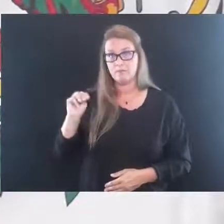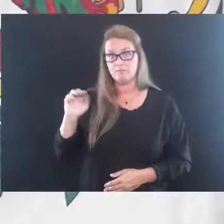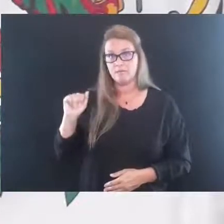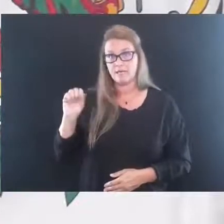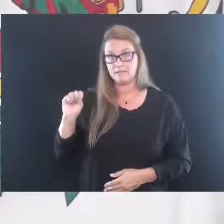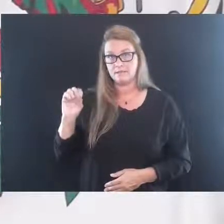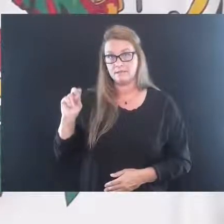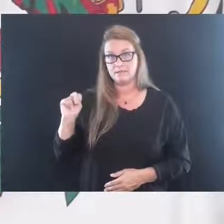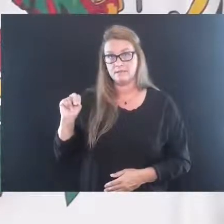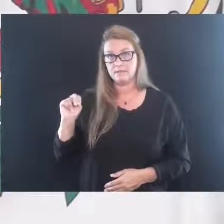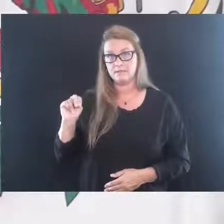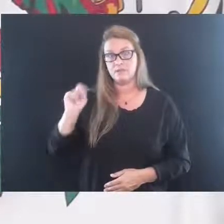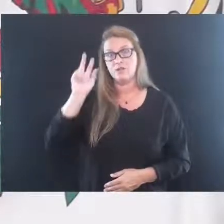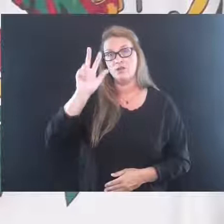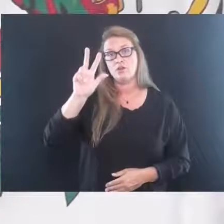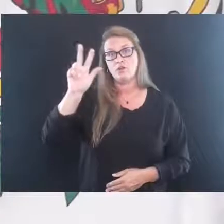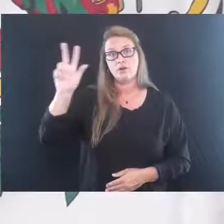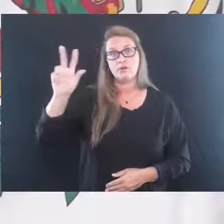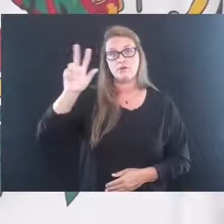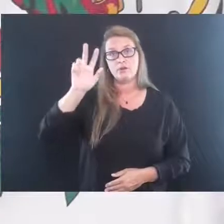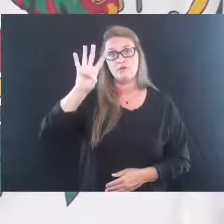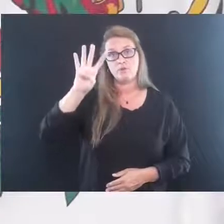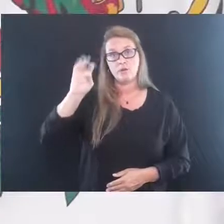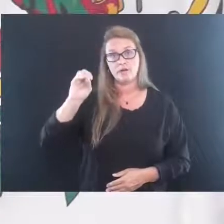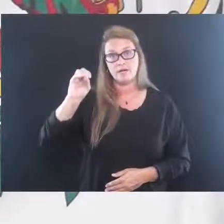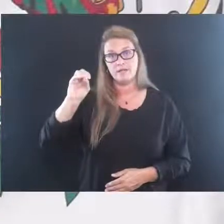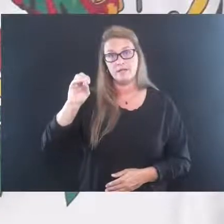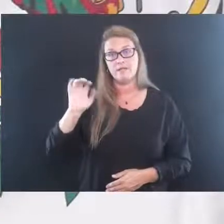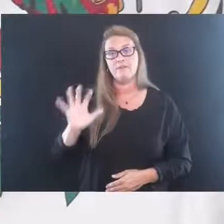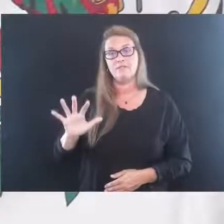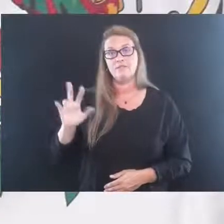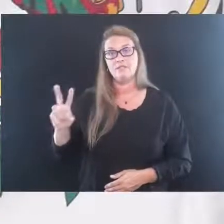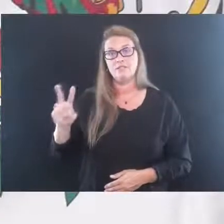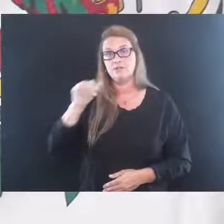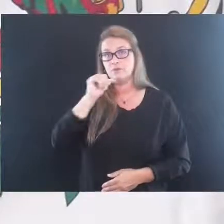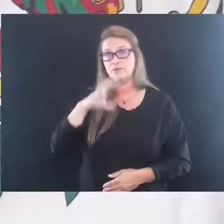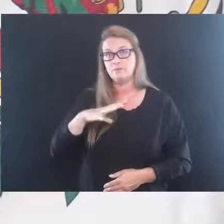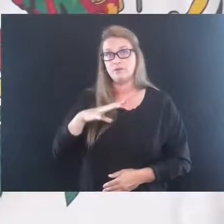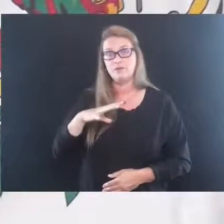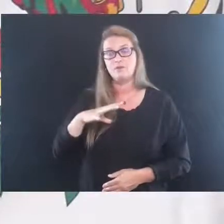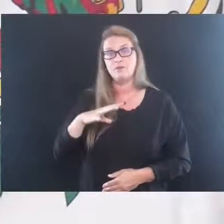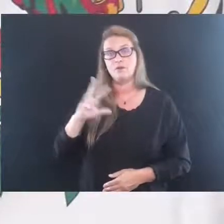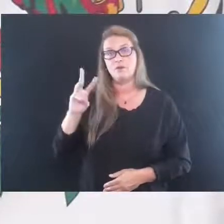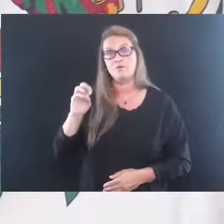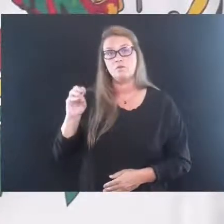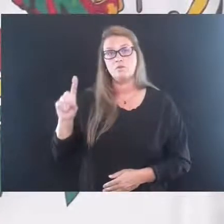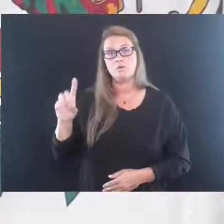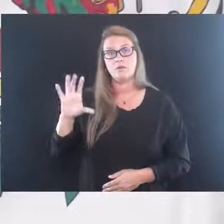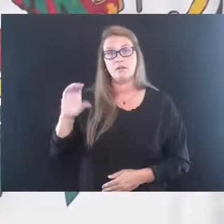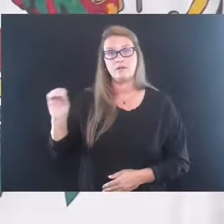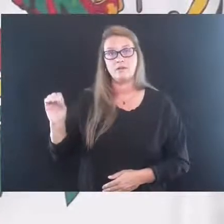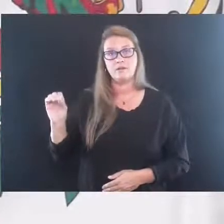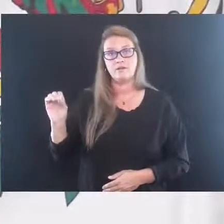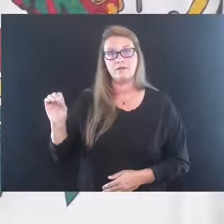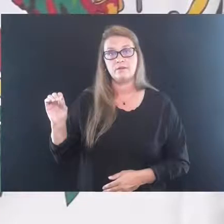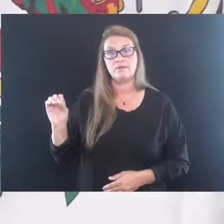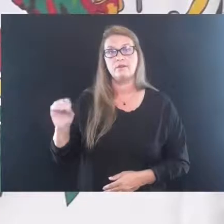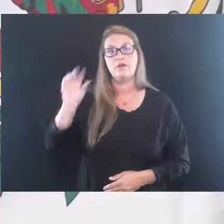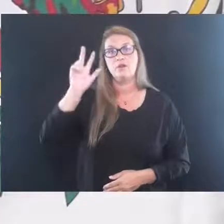County. The 3,340th death is a 52-year-old female from Wood County.